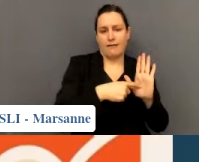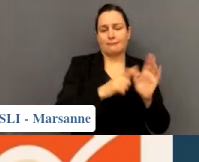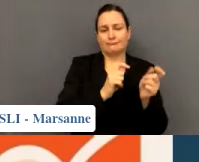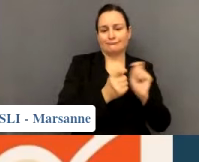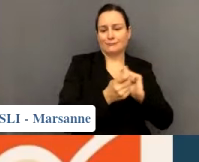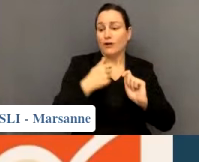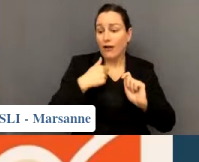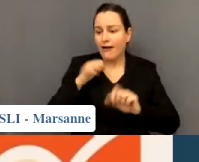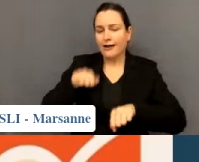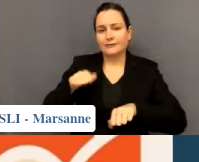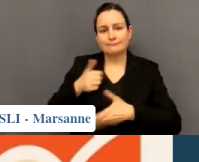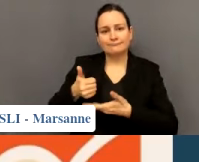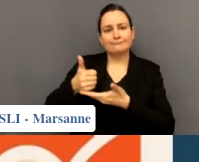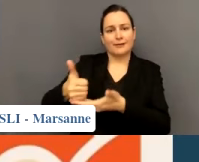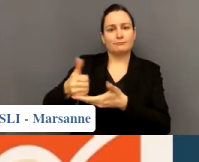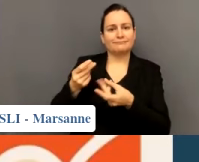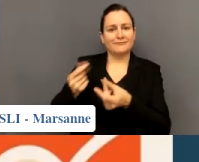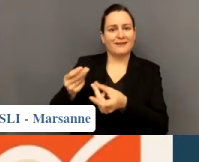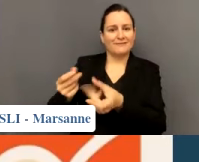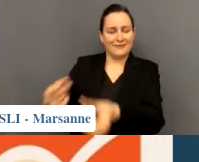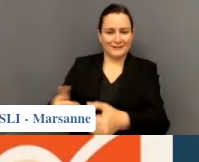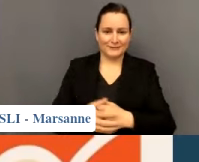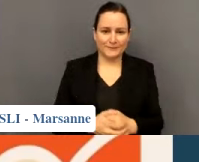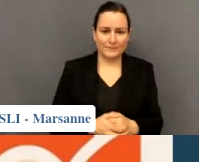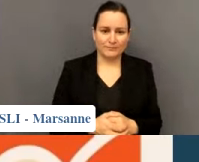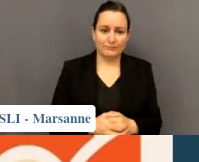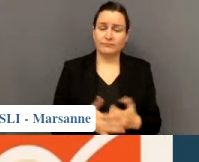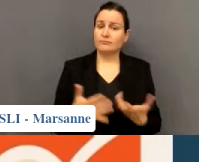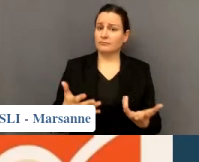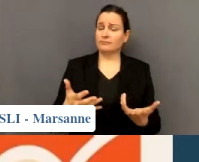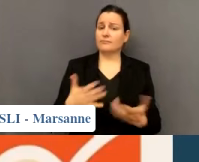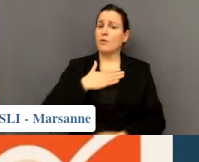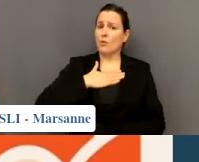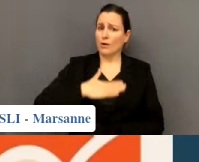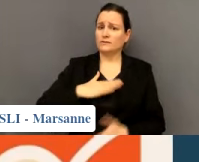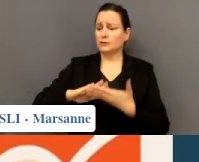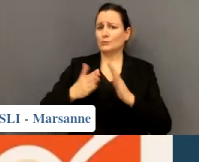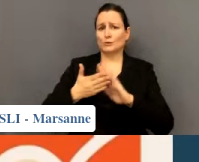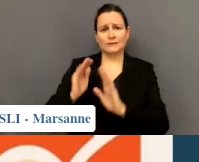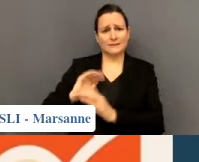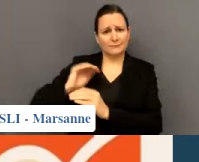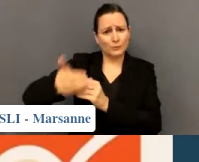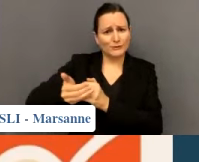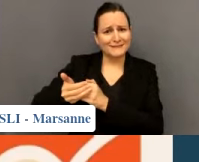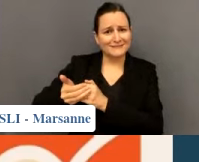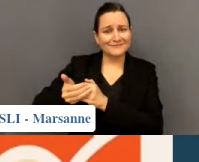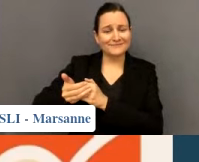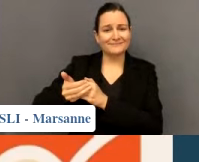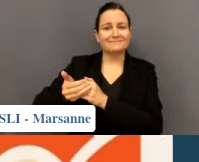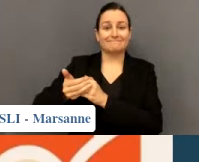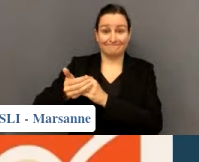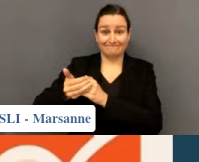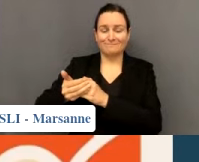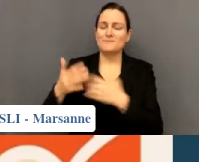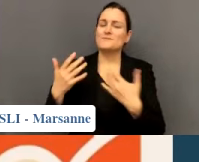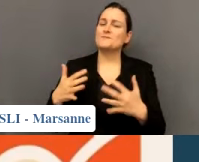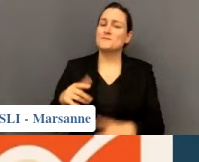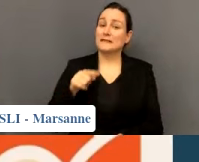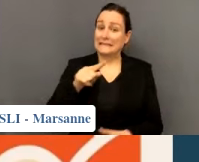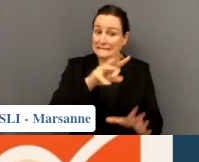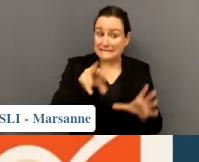housing security was seen as critical to the safety of the community. These protections ended up being crucial safety nets for women